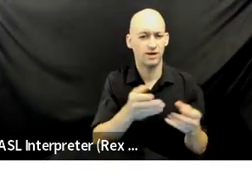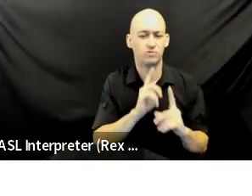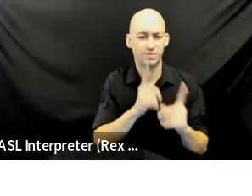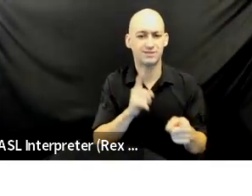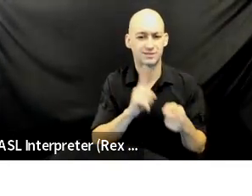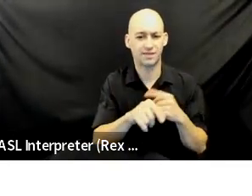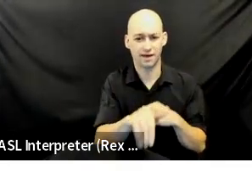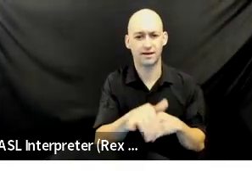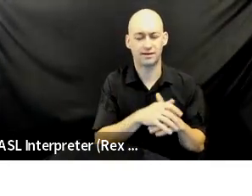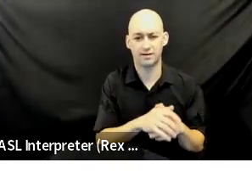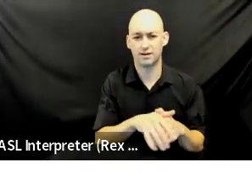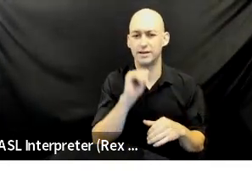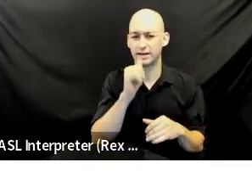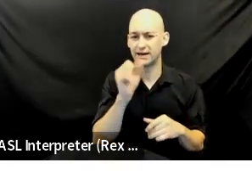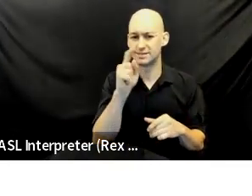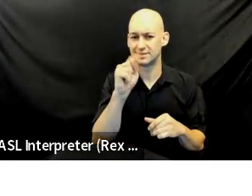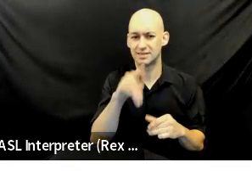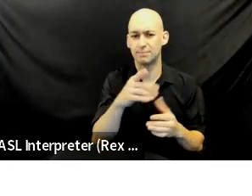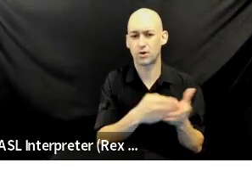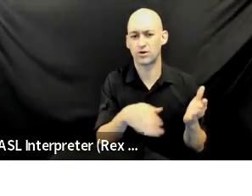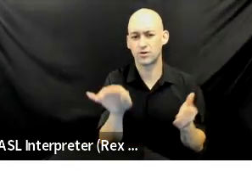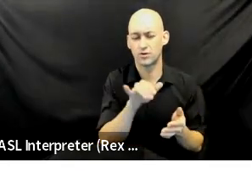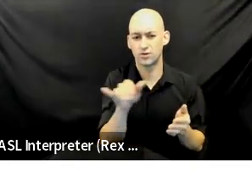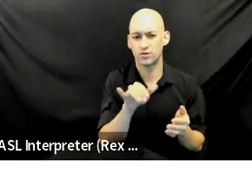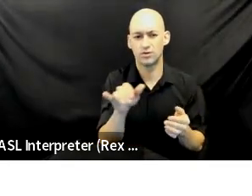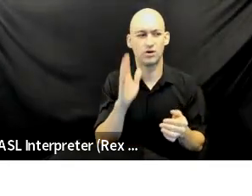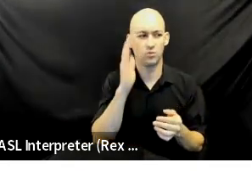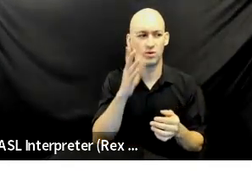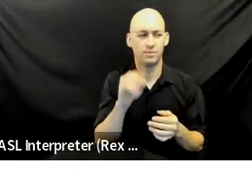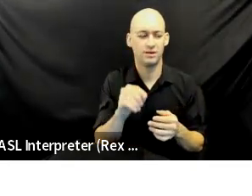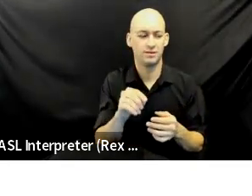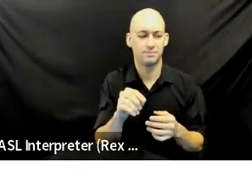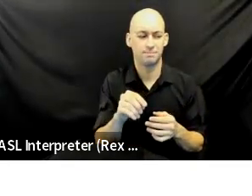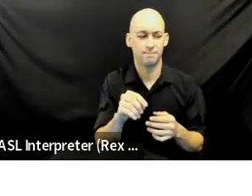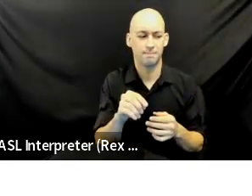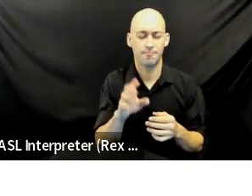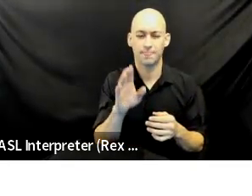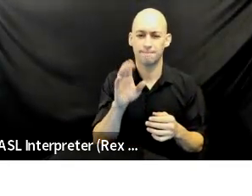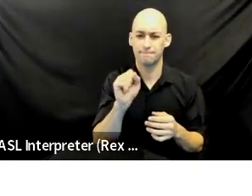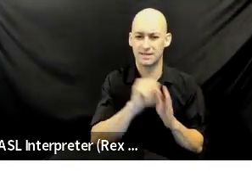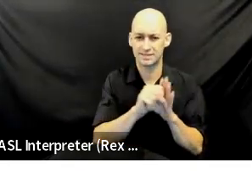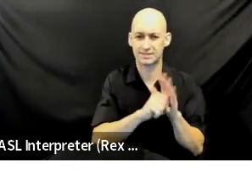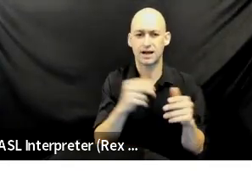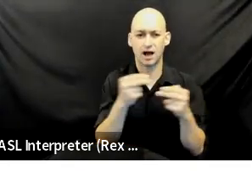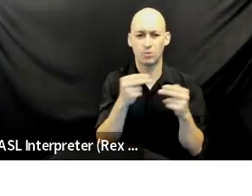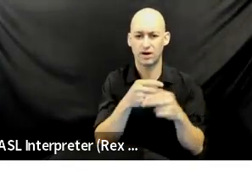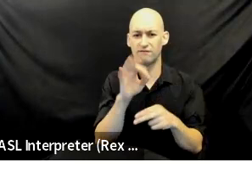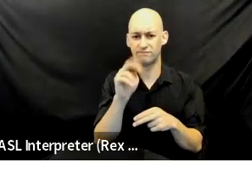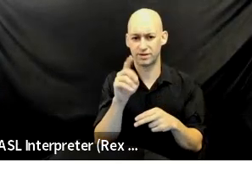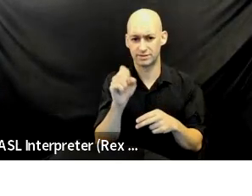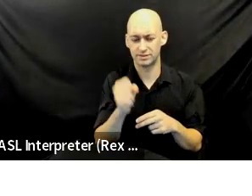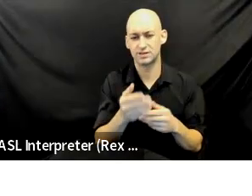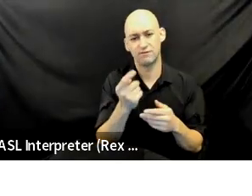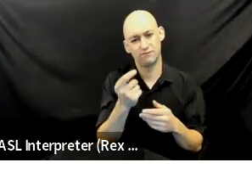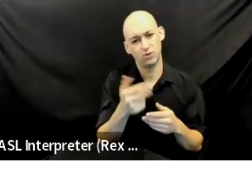will be backfilling the non-STIP portion as well. And it's going to be backfilled with state highway account funds. There are a couple of projects that might not